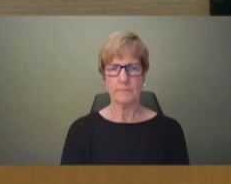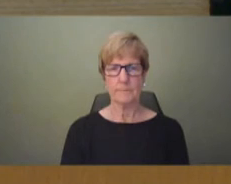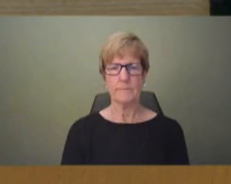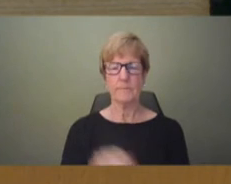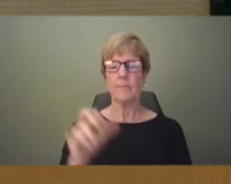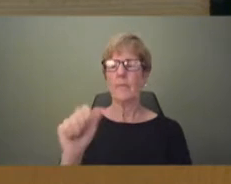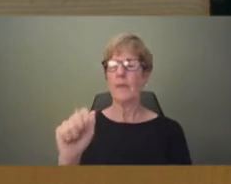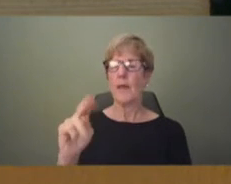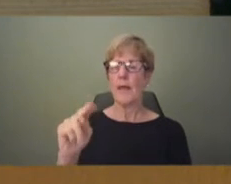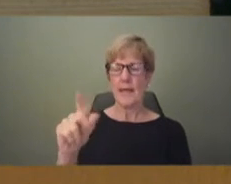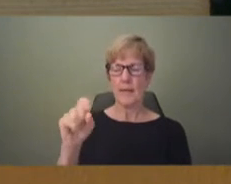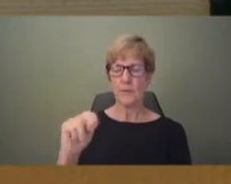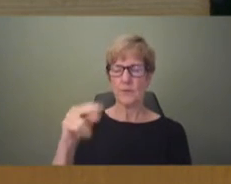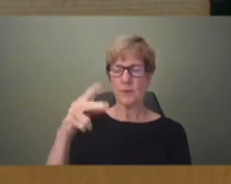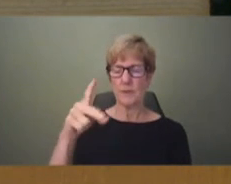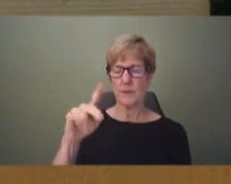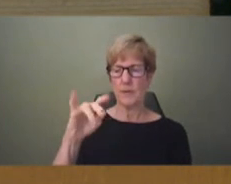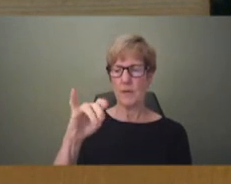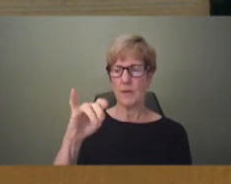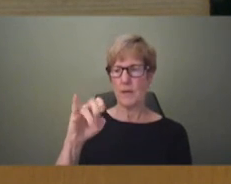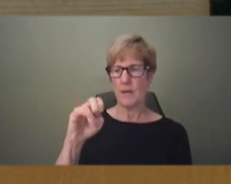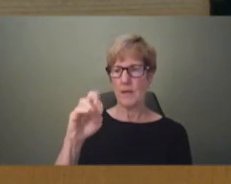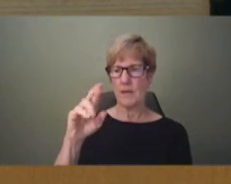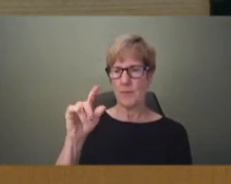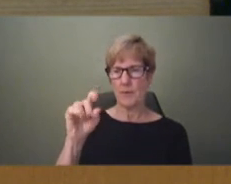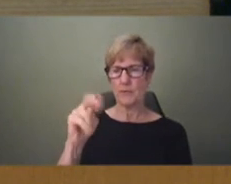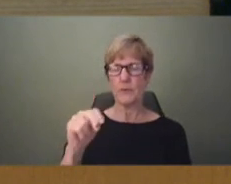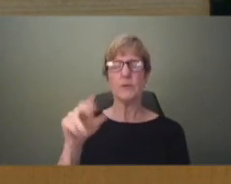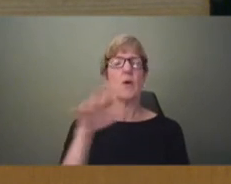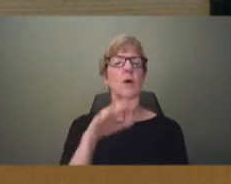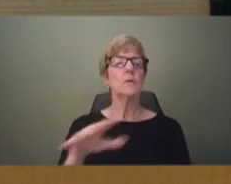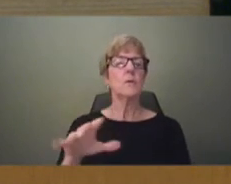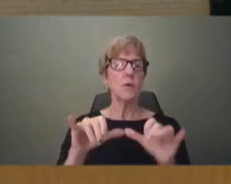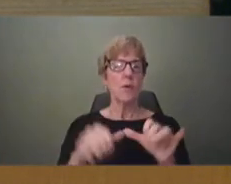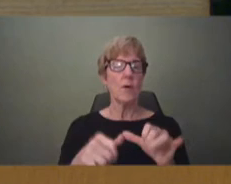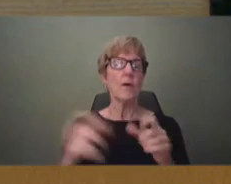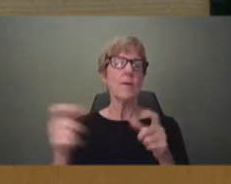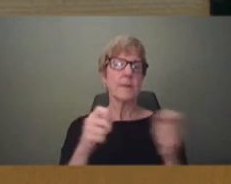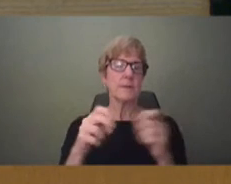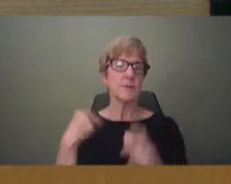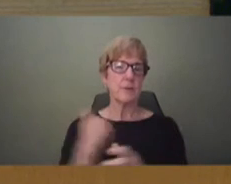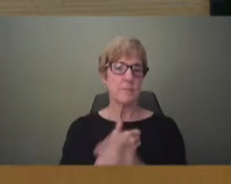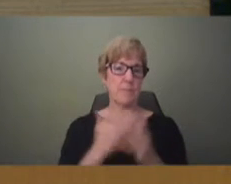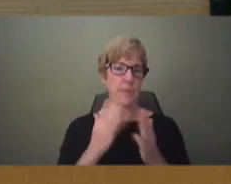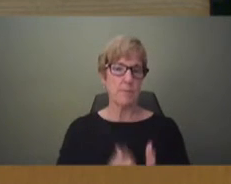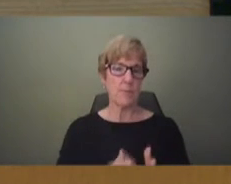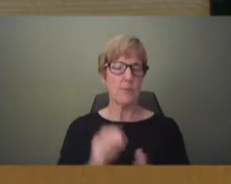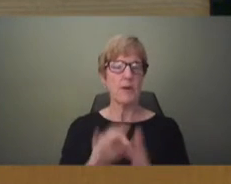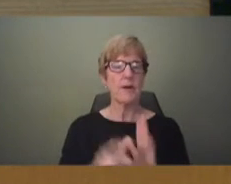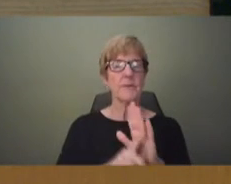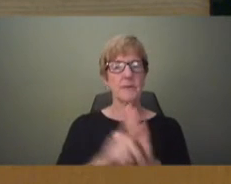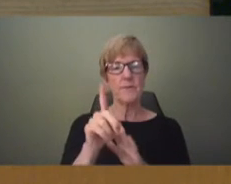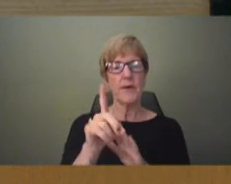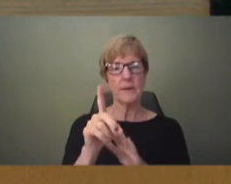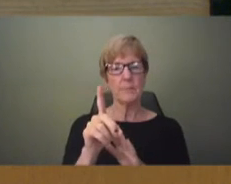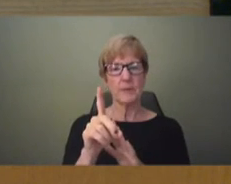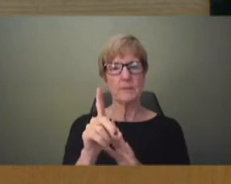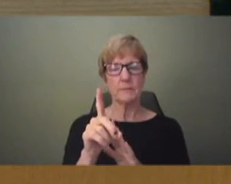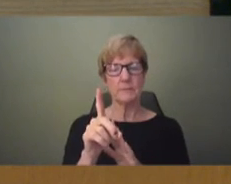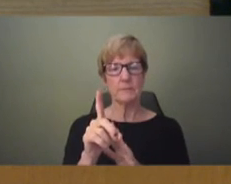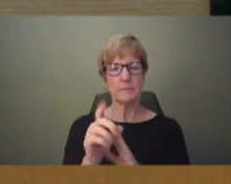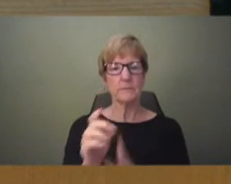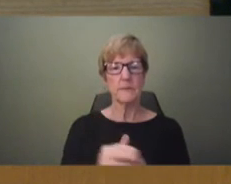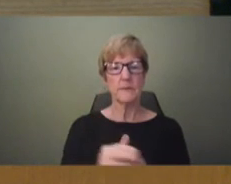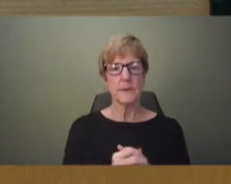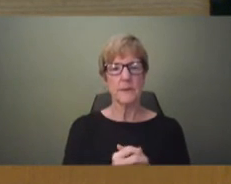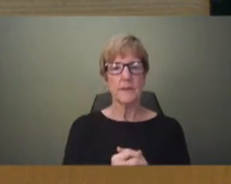Pearson uh I'm a local architect and the managing member of uh the developing entity uh